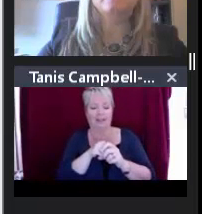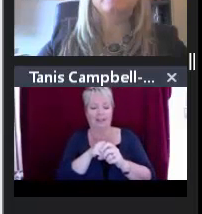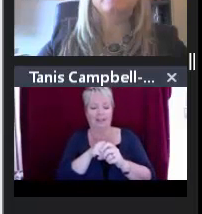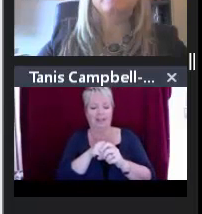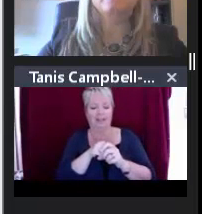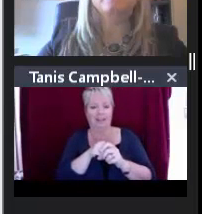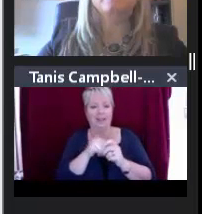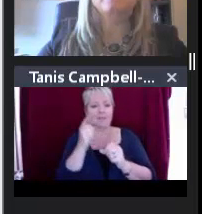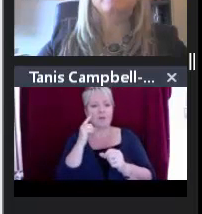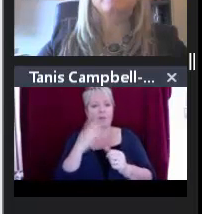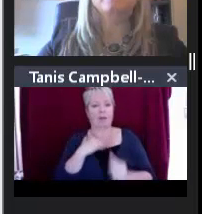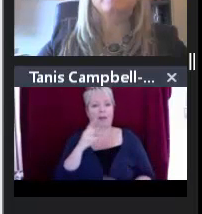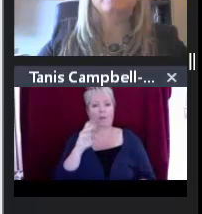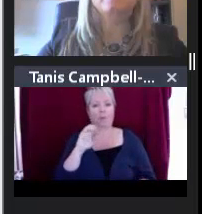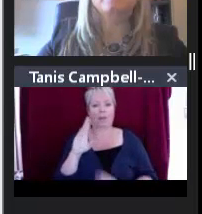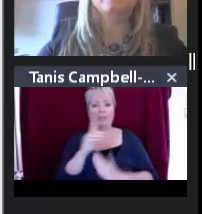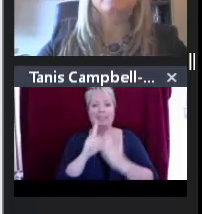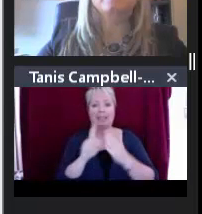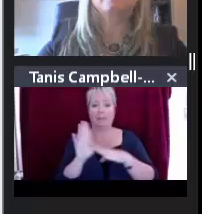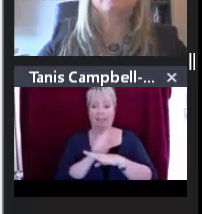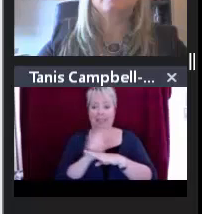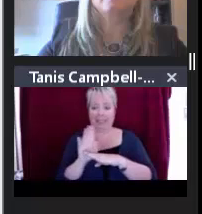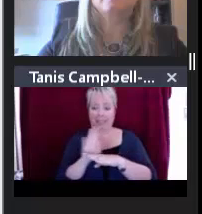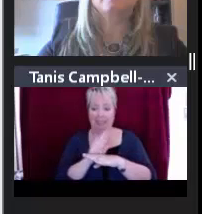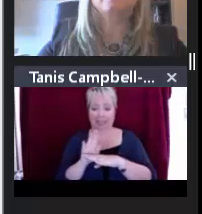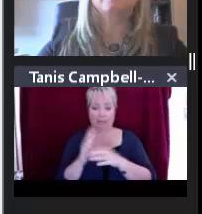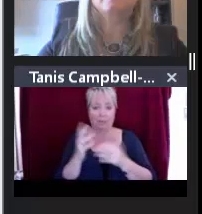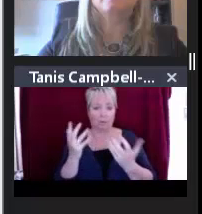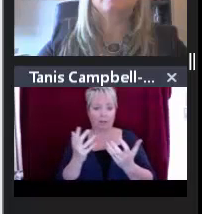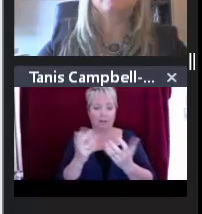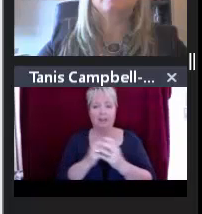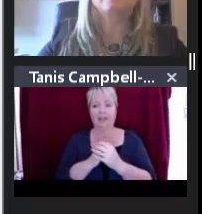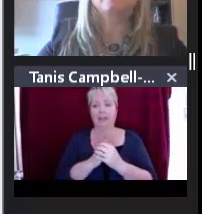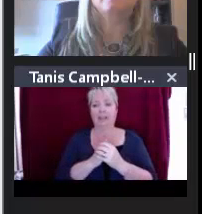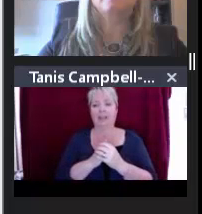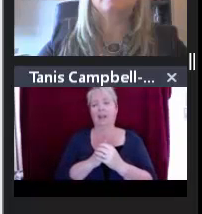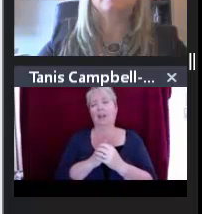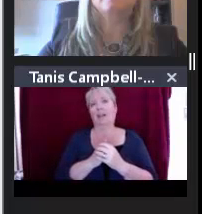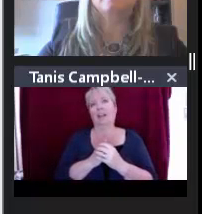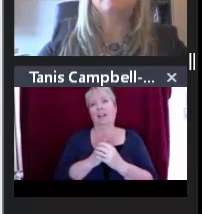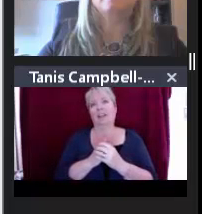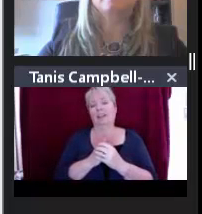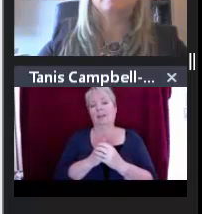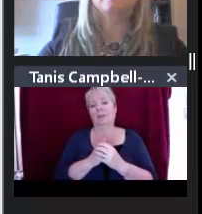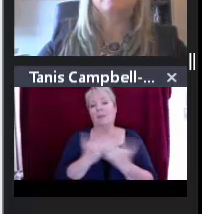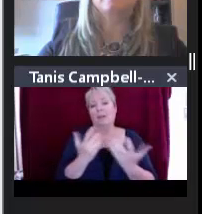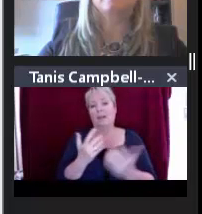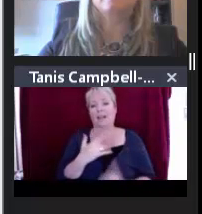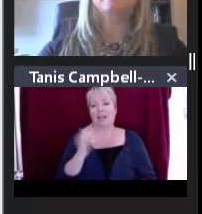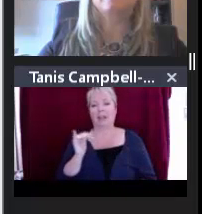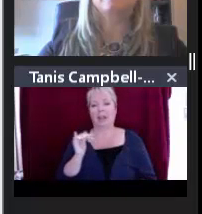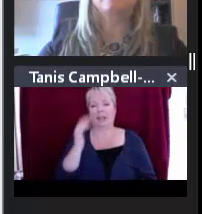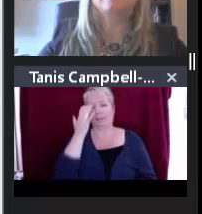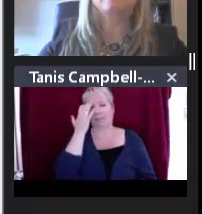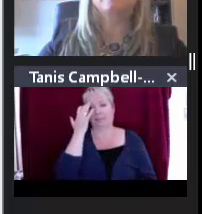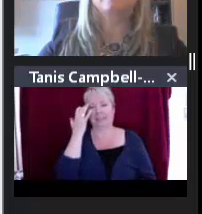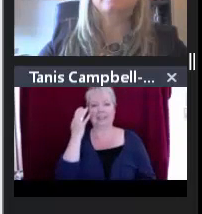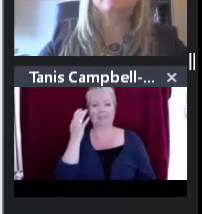development or web design businesses now. I feel like success for me,